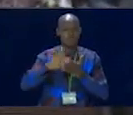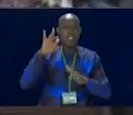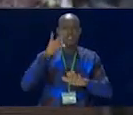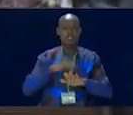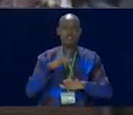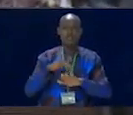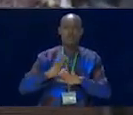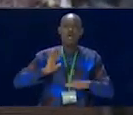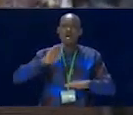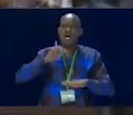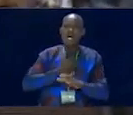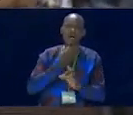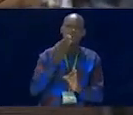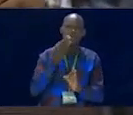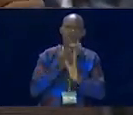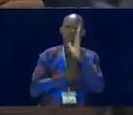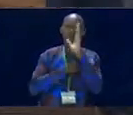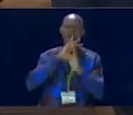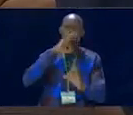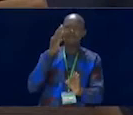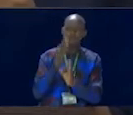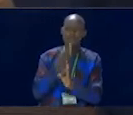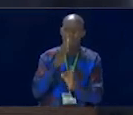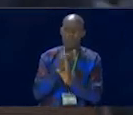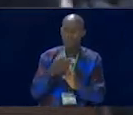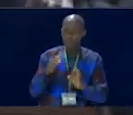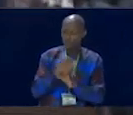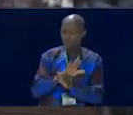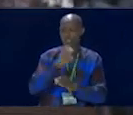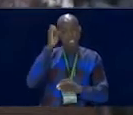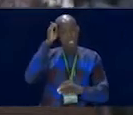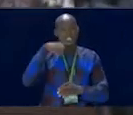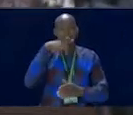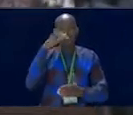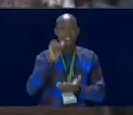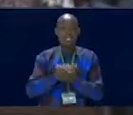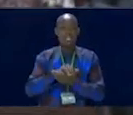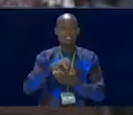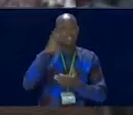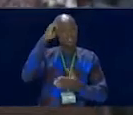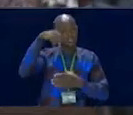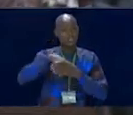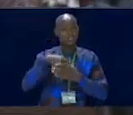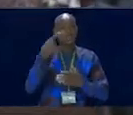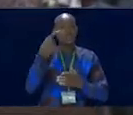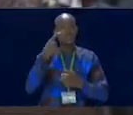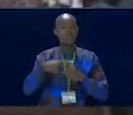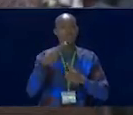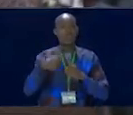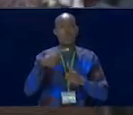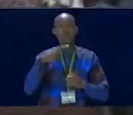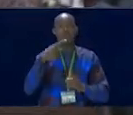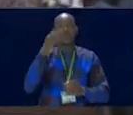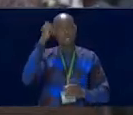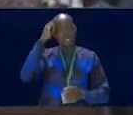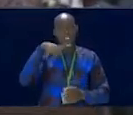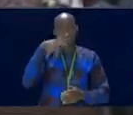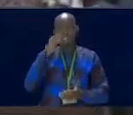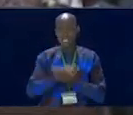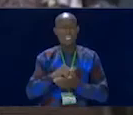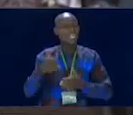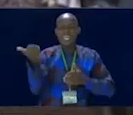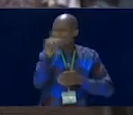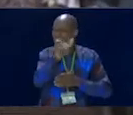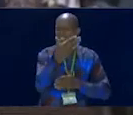is faithful. He said in his word, in John chapter 14, verse 14, he says, if you ask